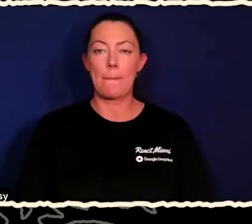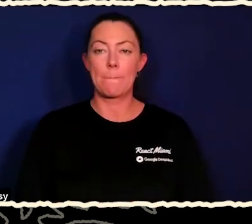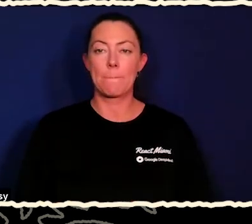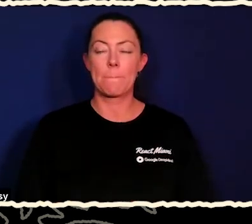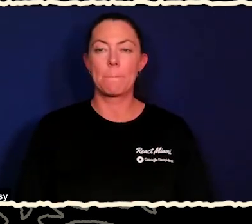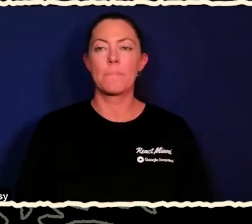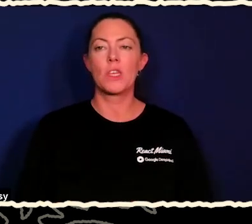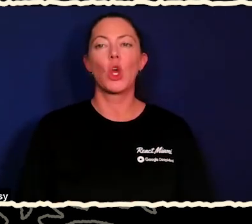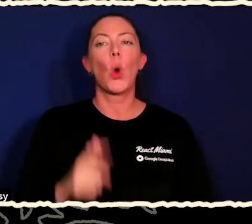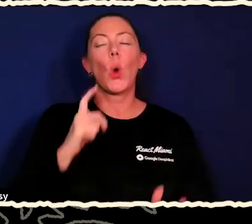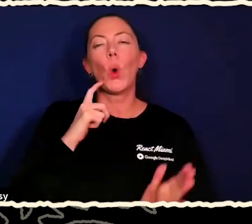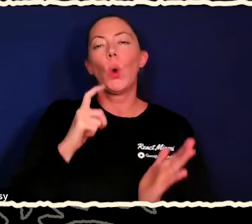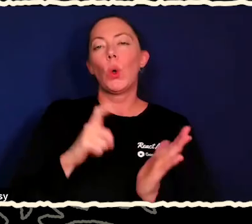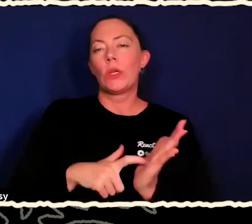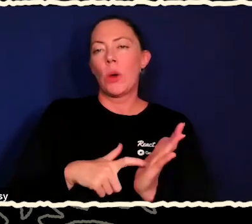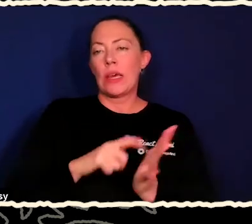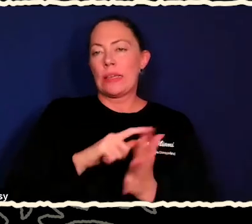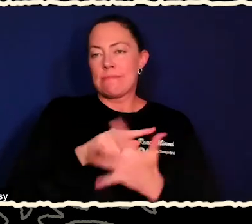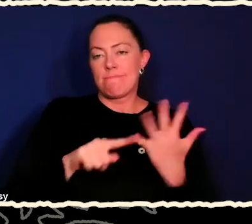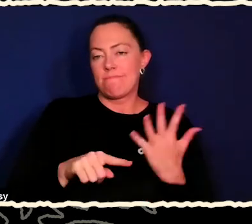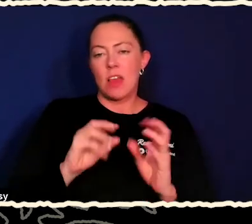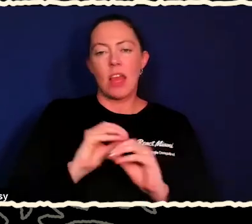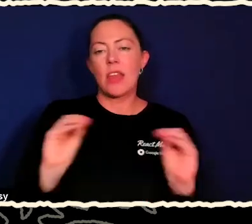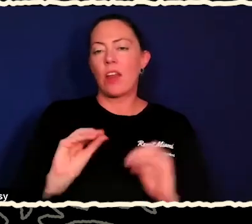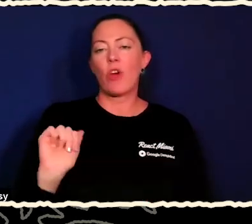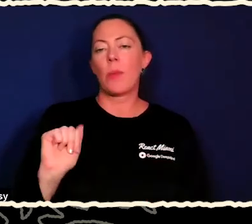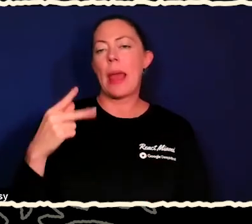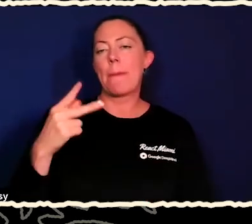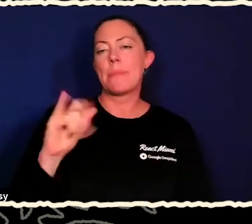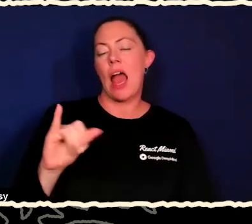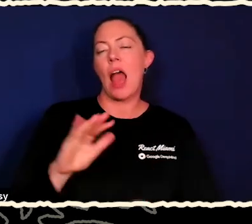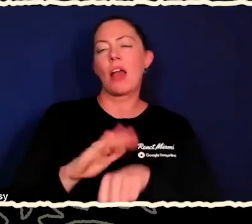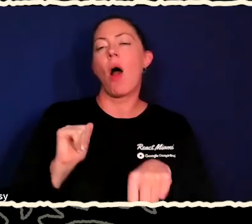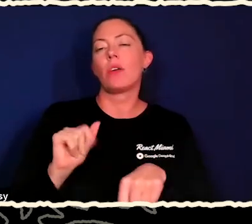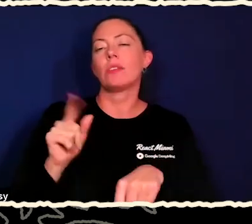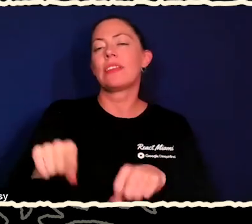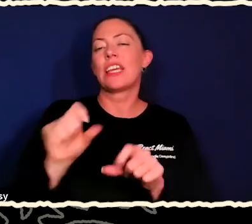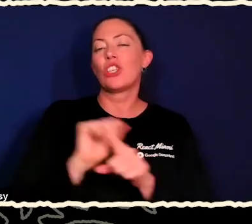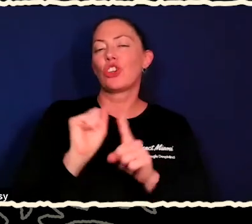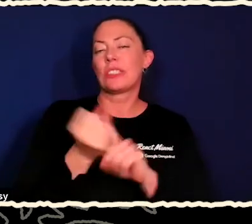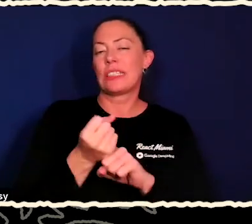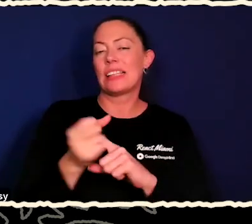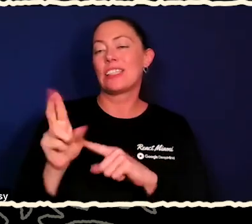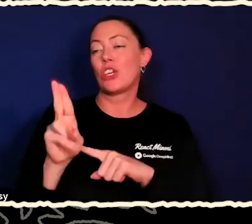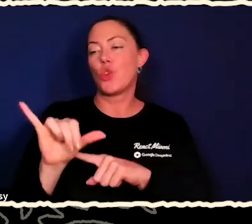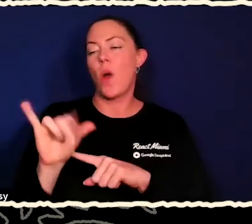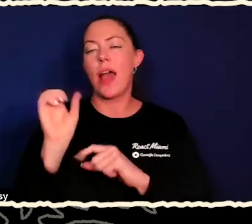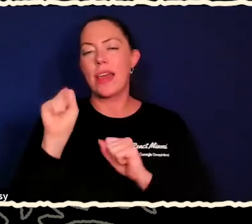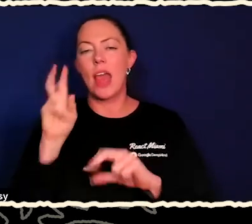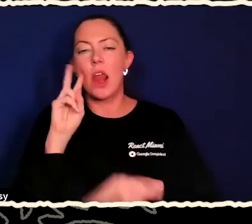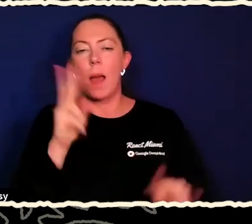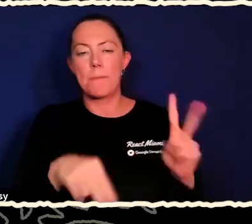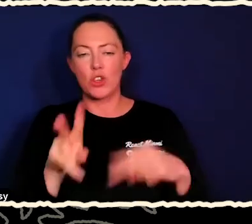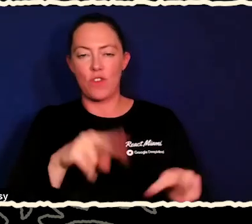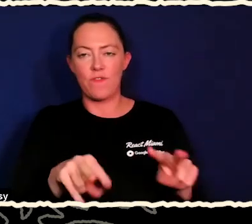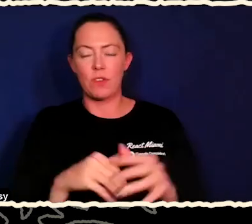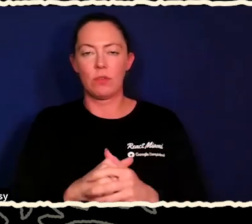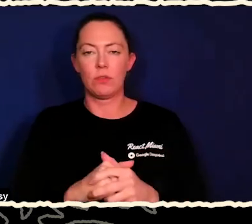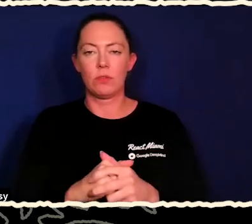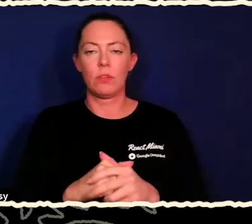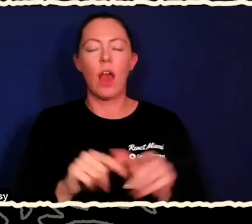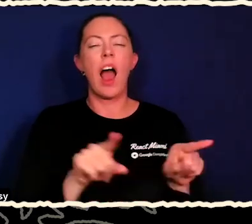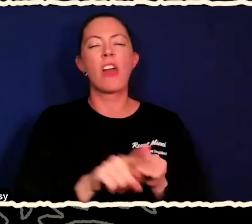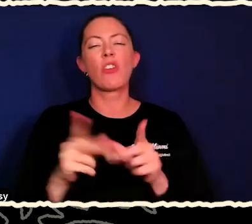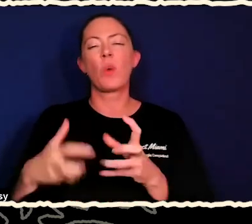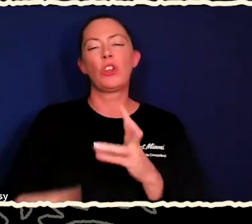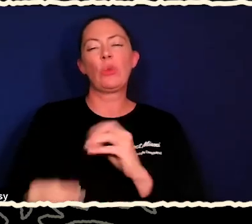Notice that none of these are API calls. They're states the UI can observe. I would also like to ask something else.